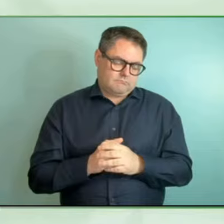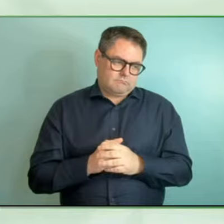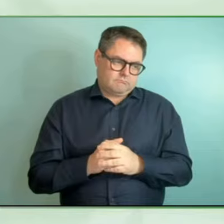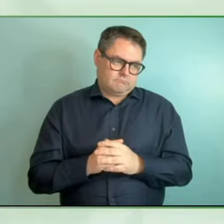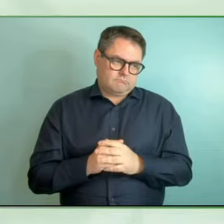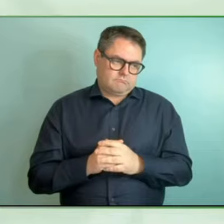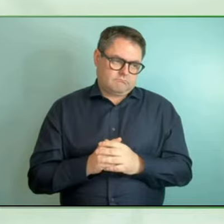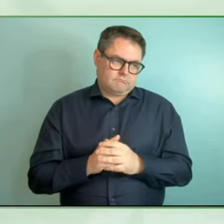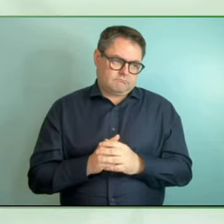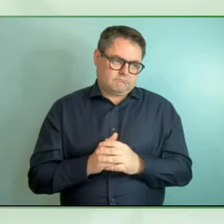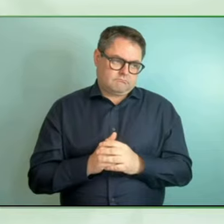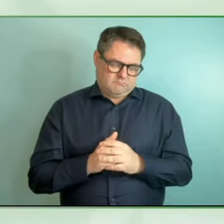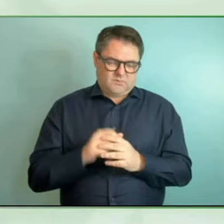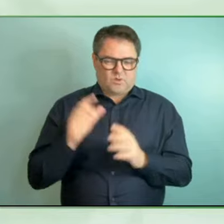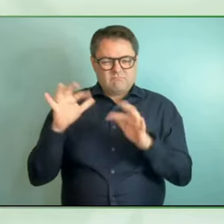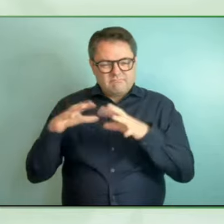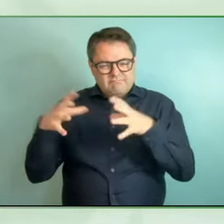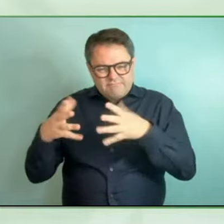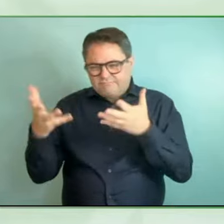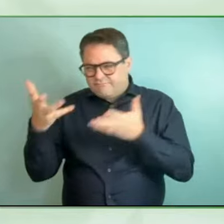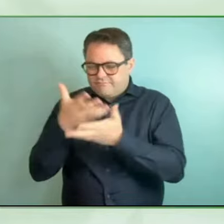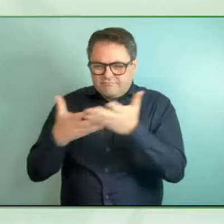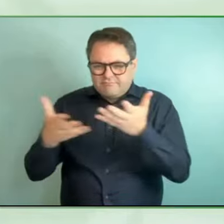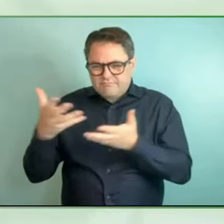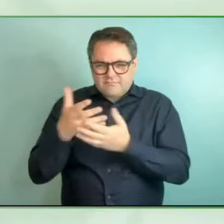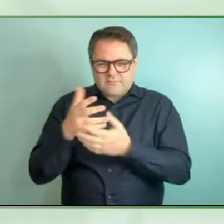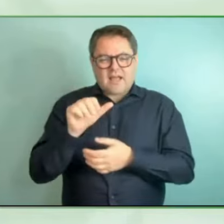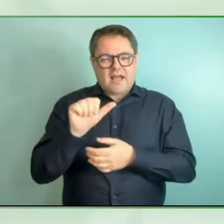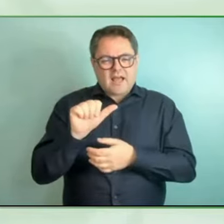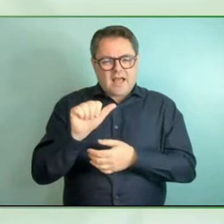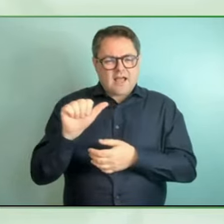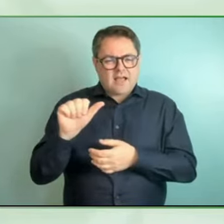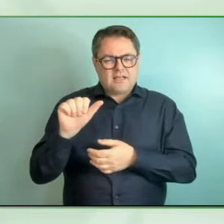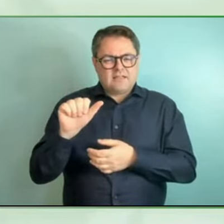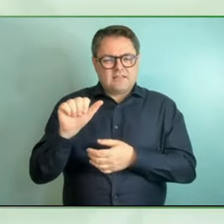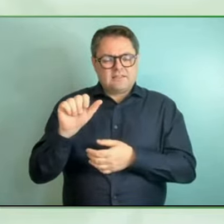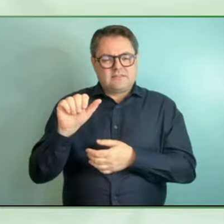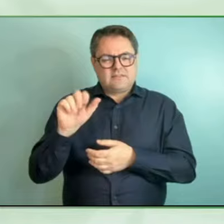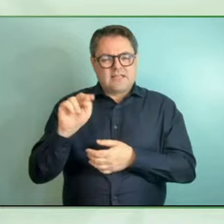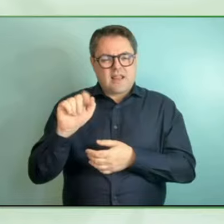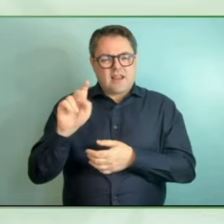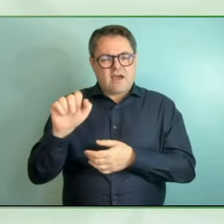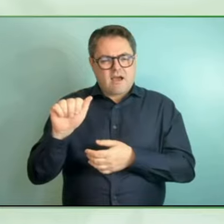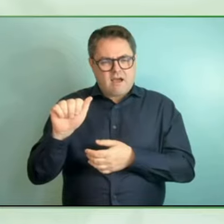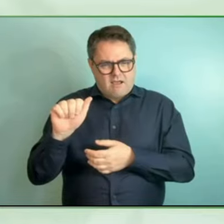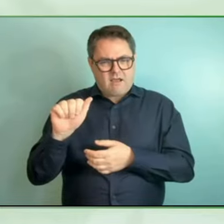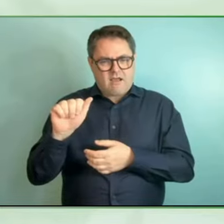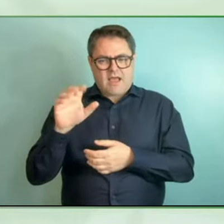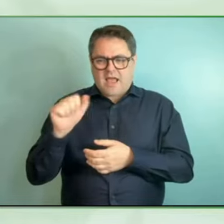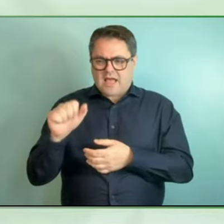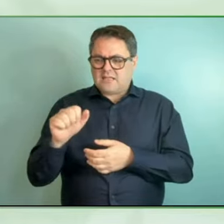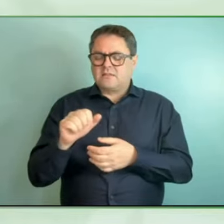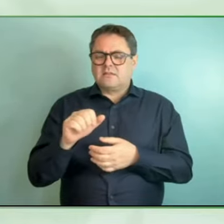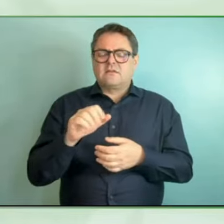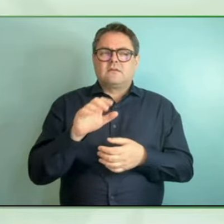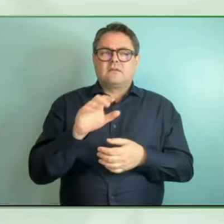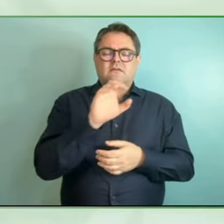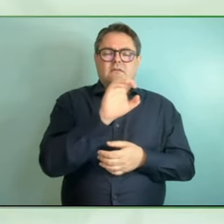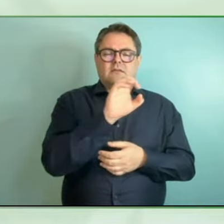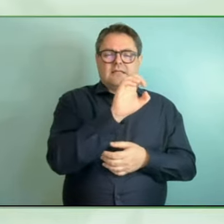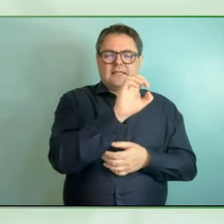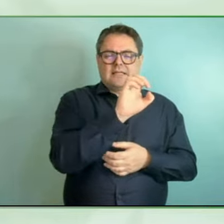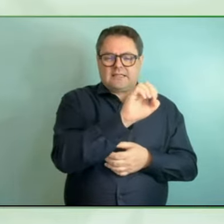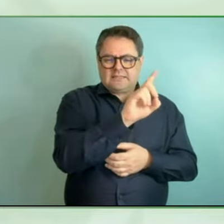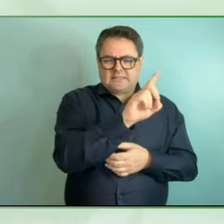Within this partnership, the Athena project, there was the European Disability Forum, the International Association of